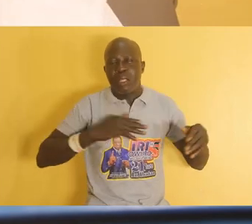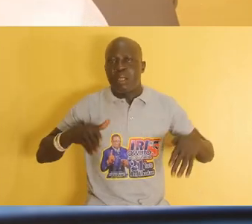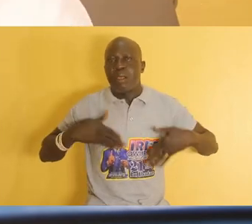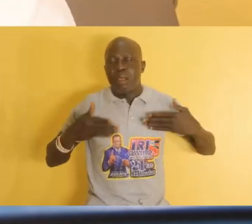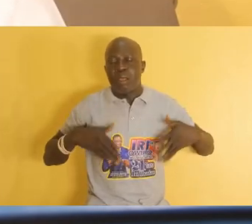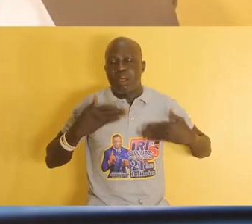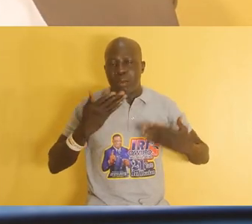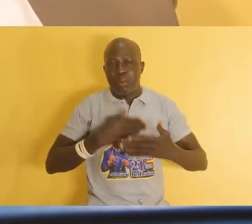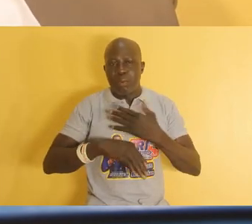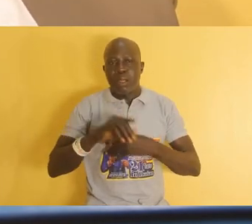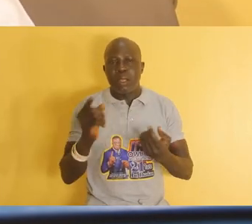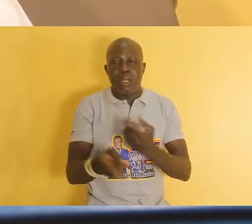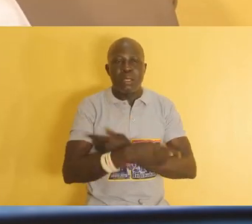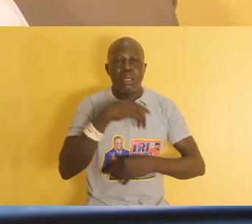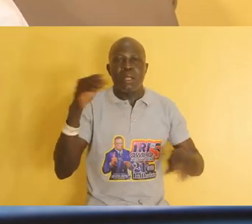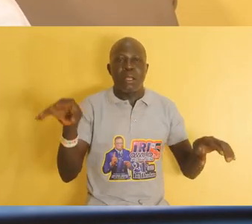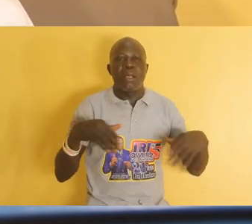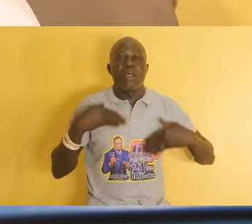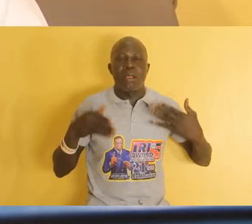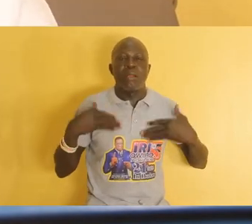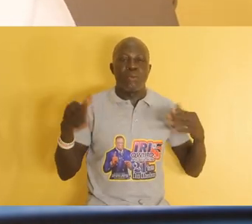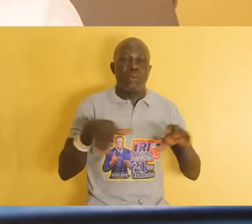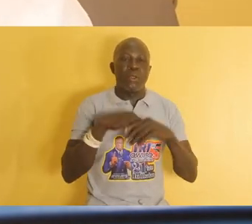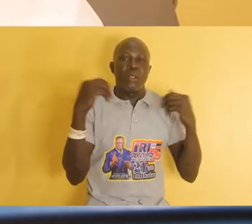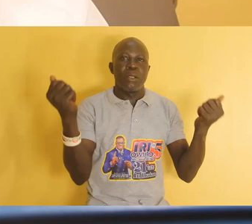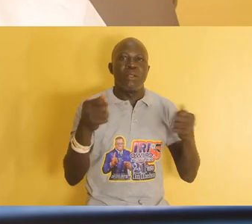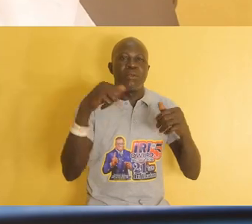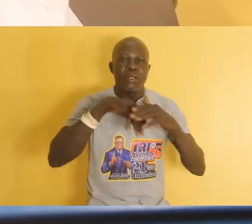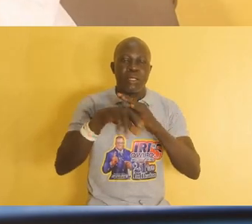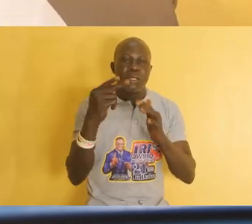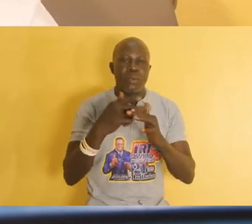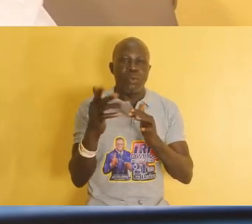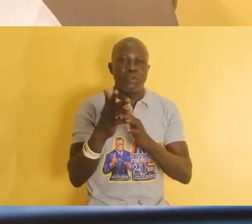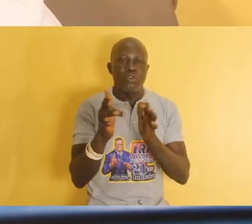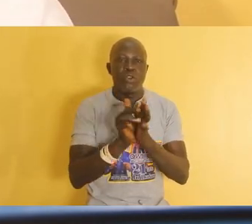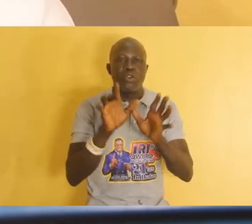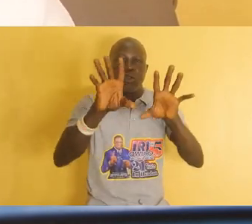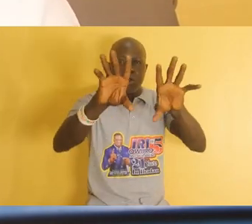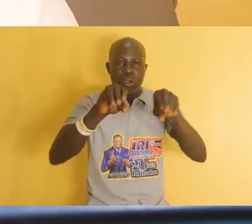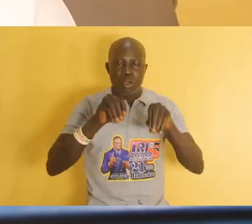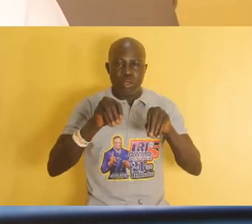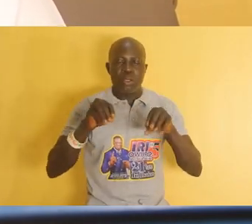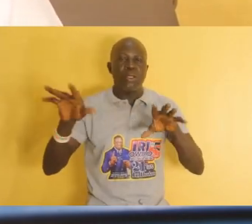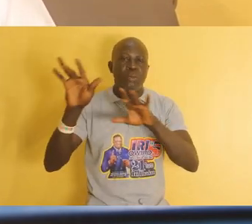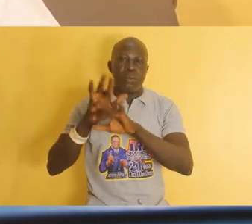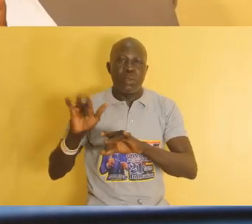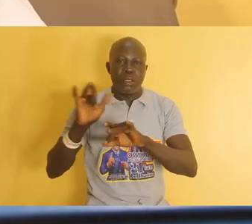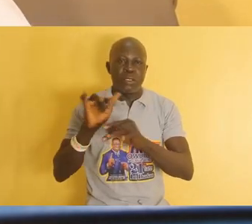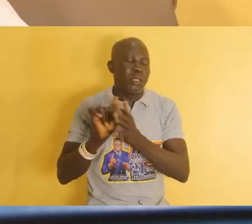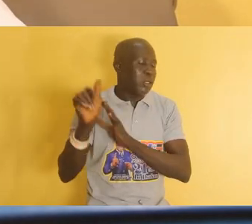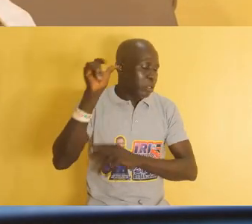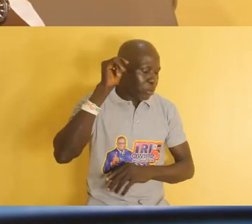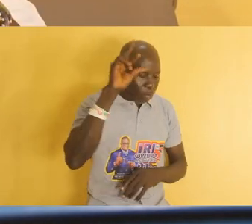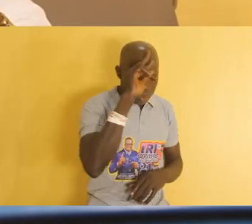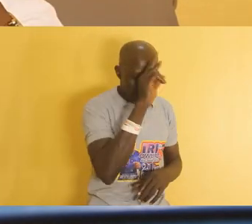birthday. I quiet, and happy wedding anniversary. Supply, in the name of Jesus. Every anuba. Amen. Listen to me.